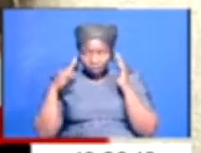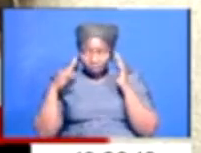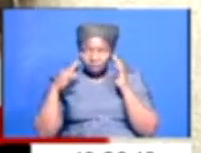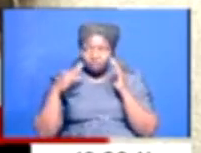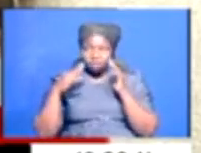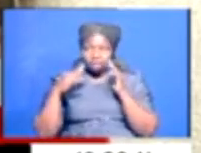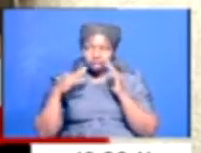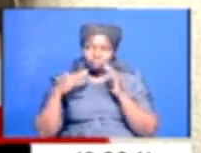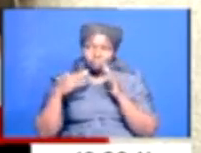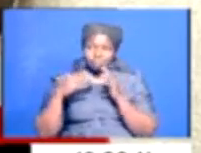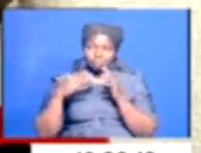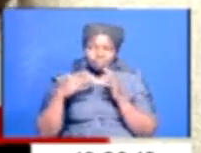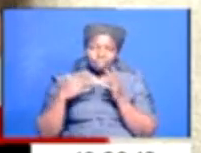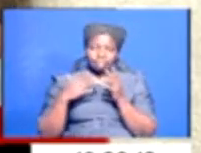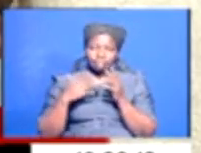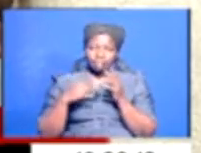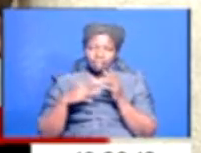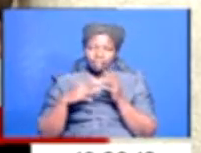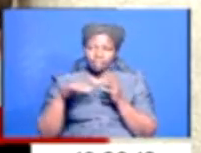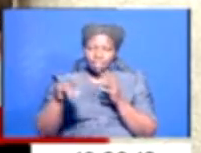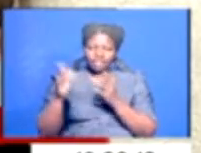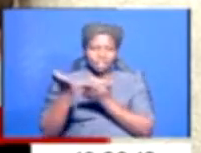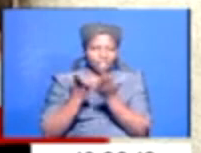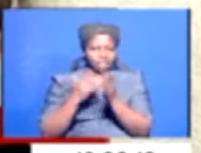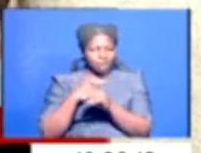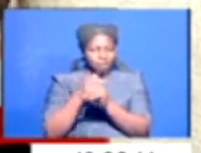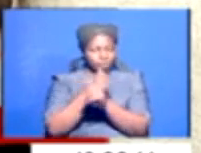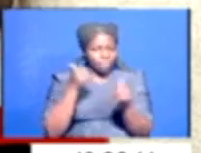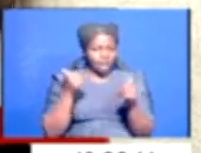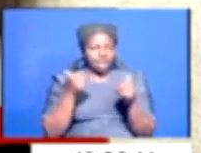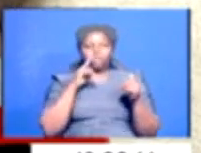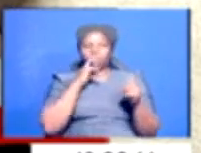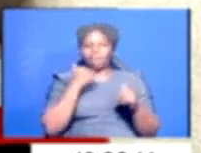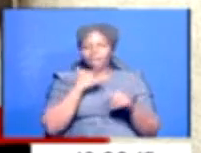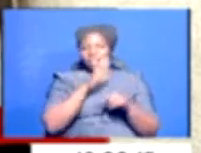much problem. The only problem is that